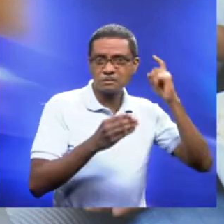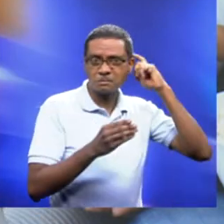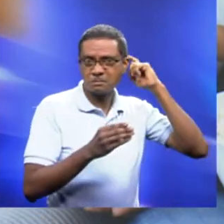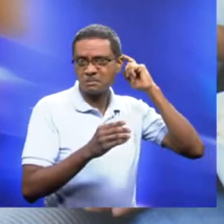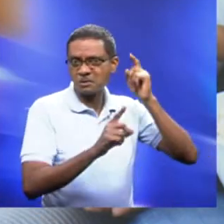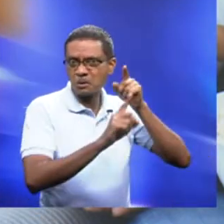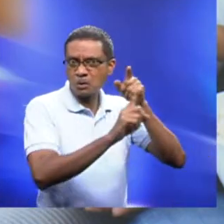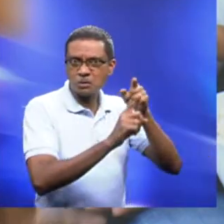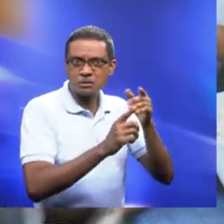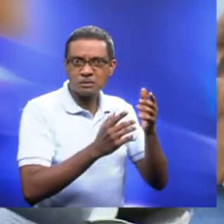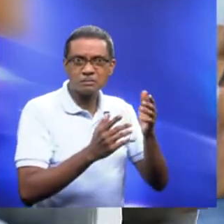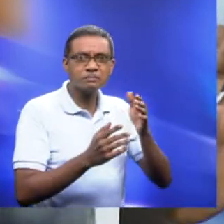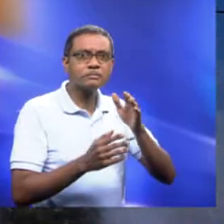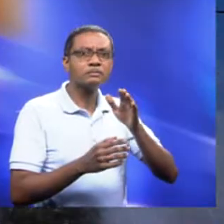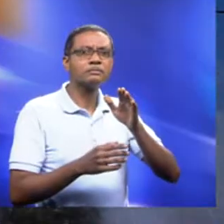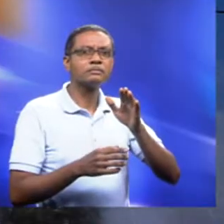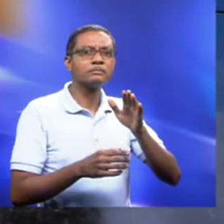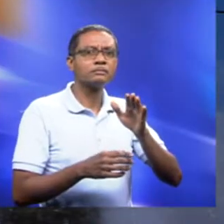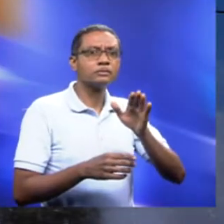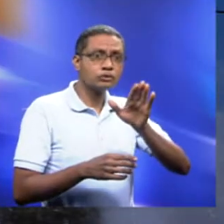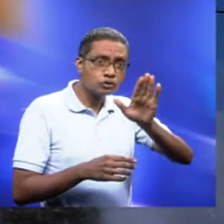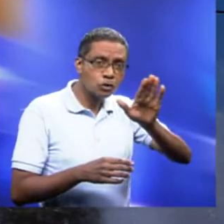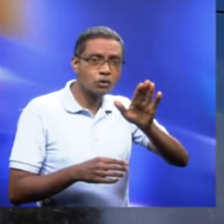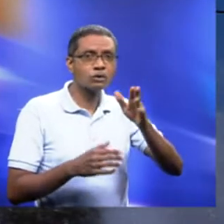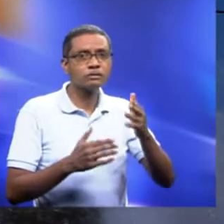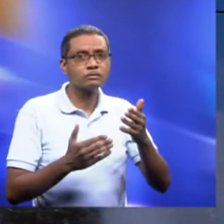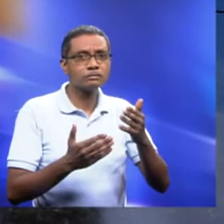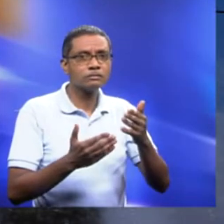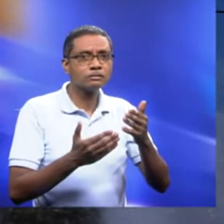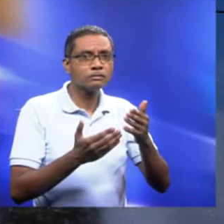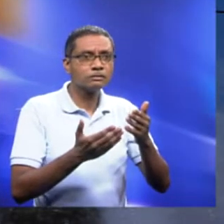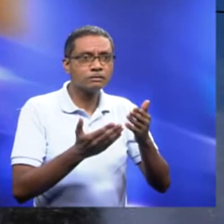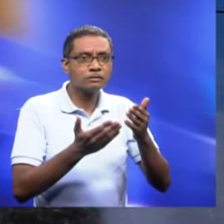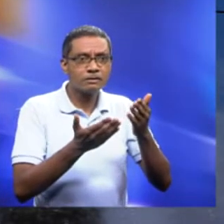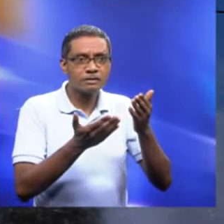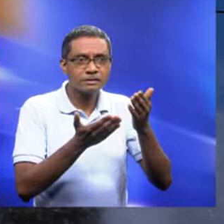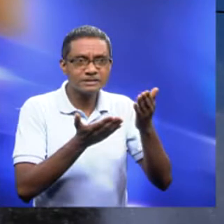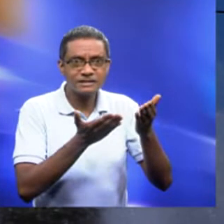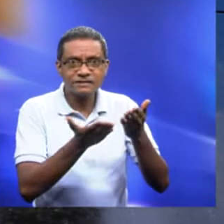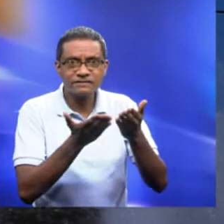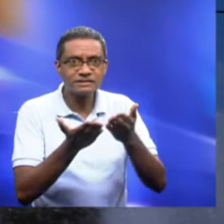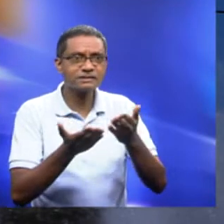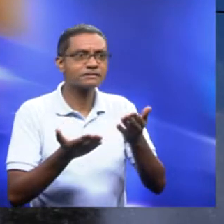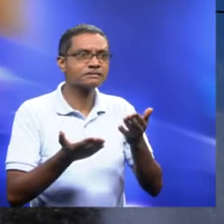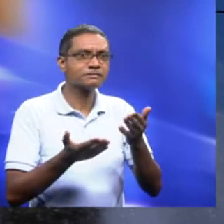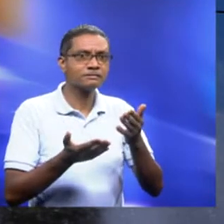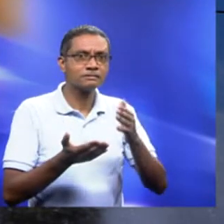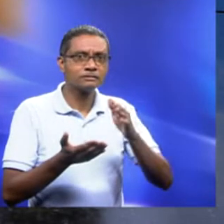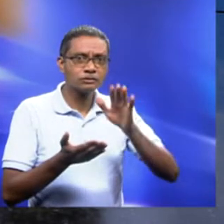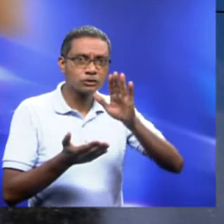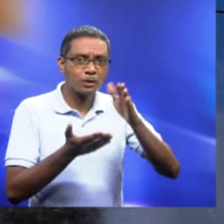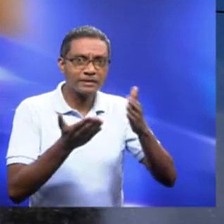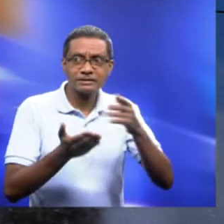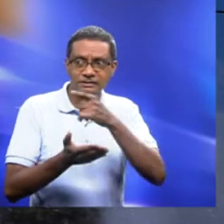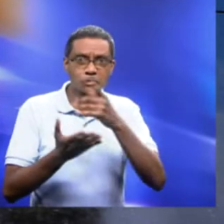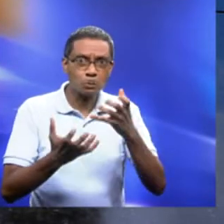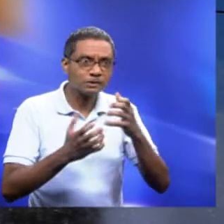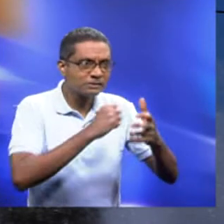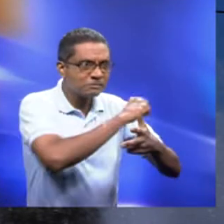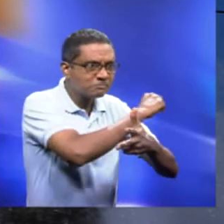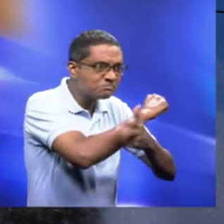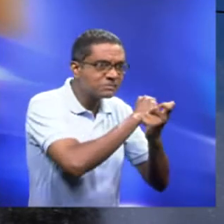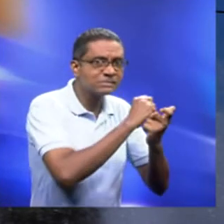distinguish the two as marketing for win-win. So you win, you get something what they win because they sell an next